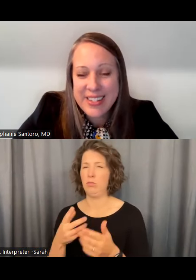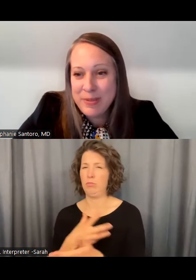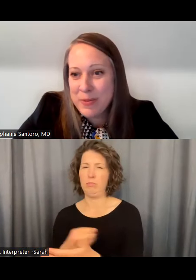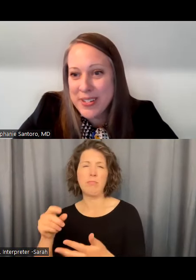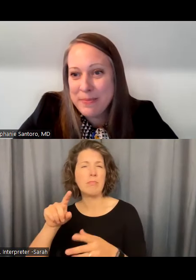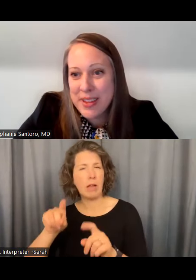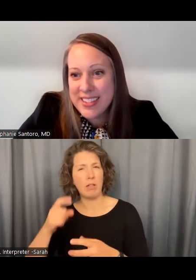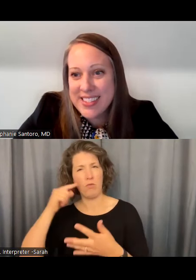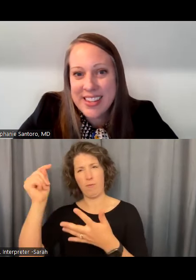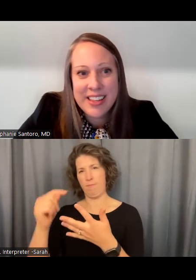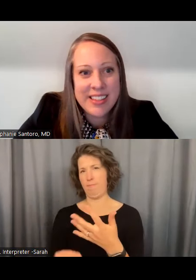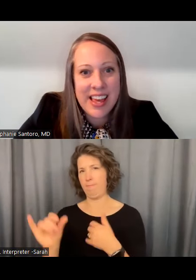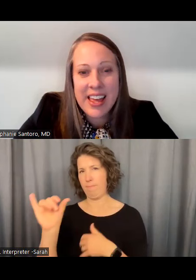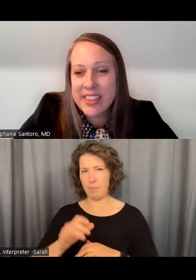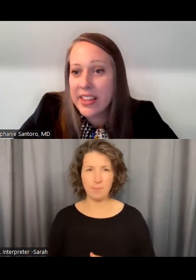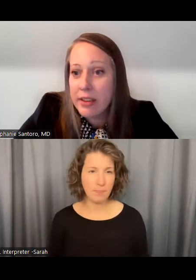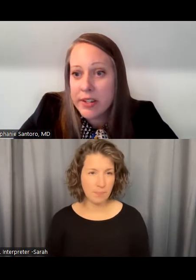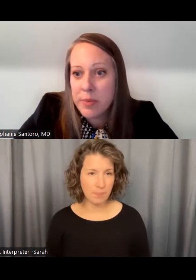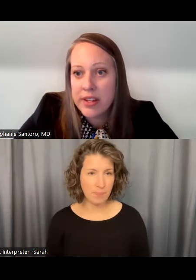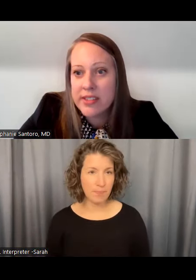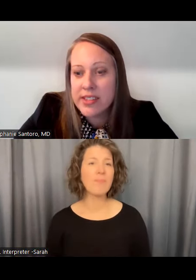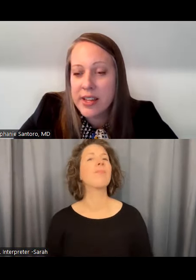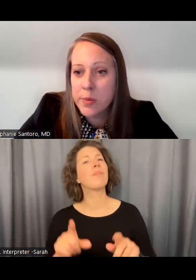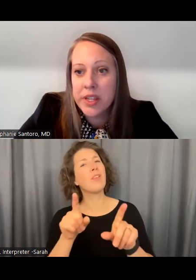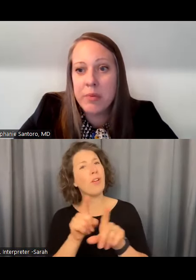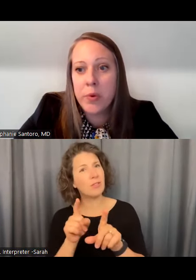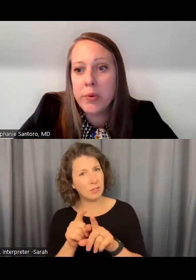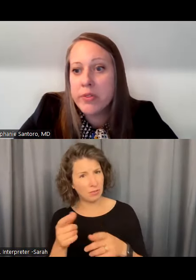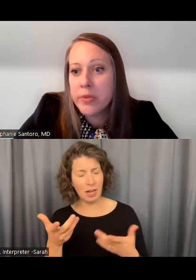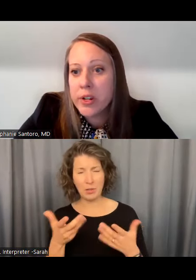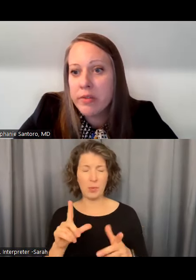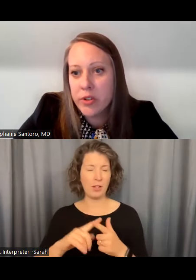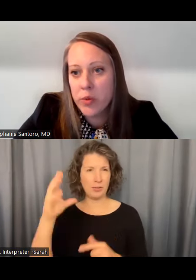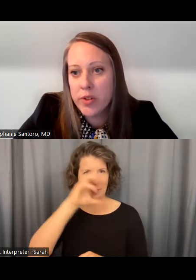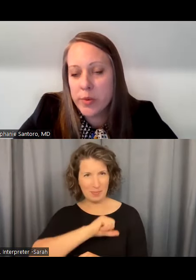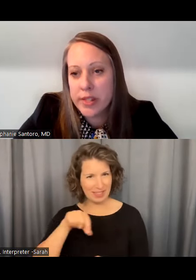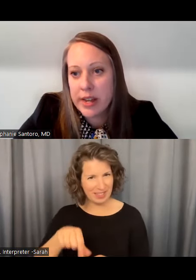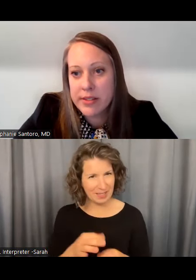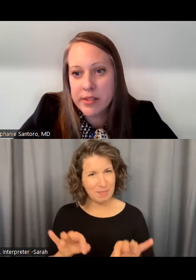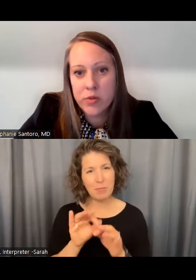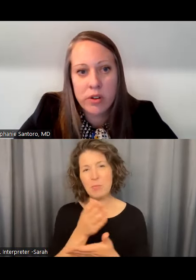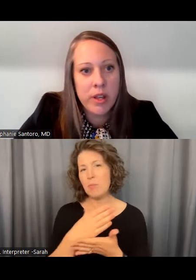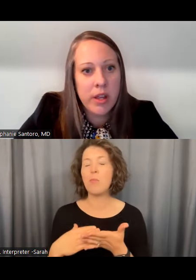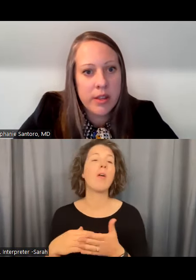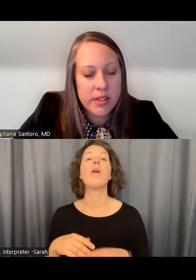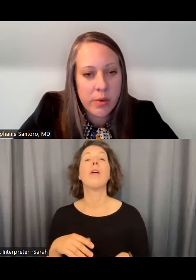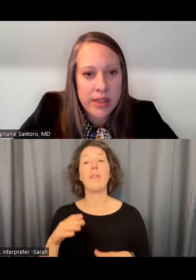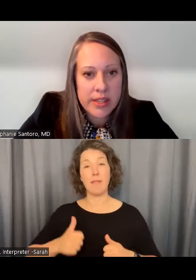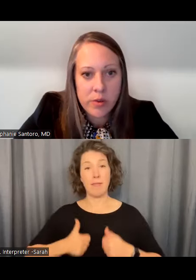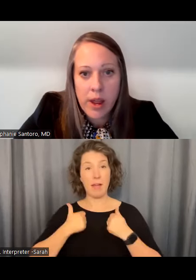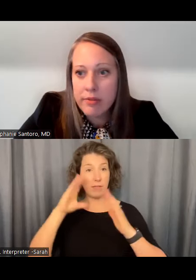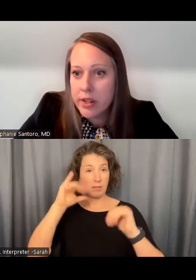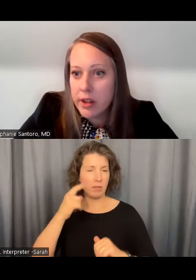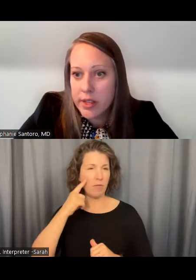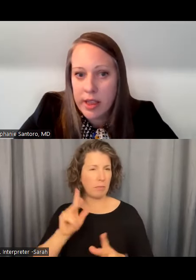I didn't want to miss that the life expectancy has really improved for individuals with Down syndrome. So in